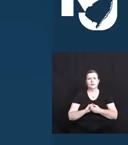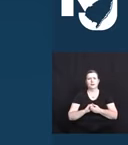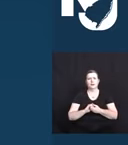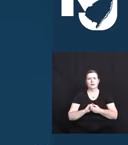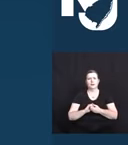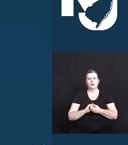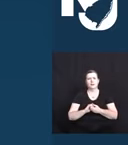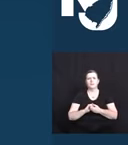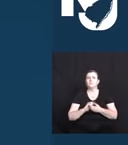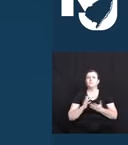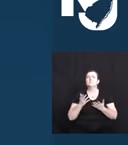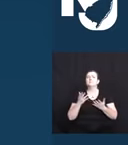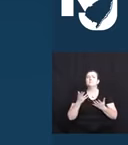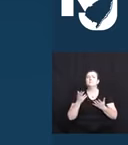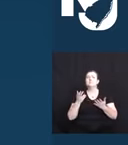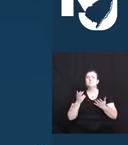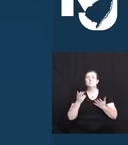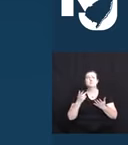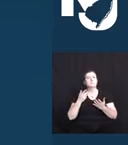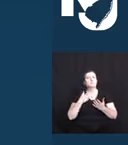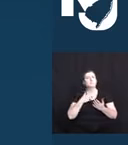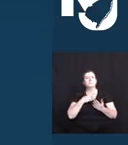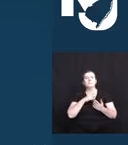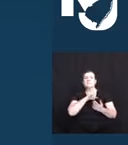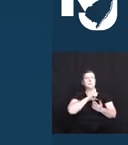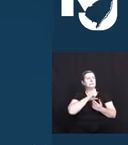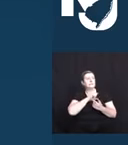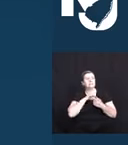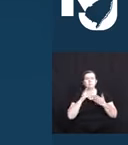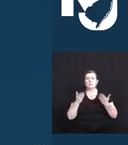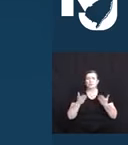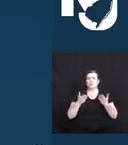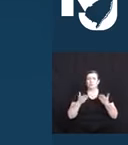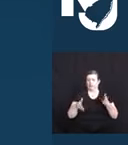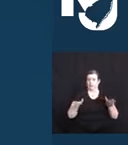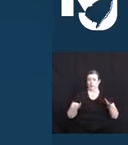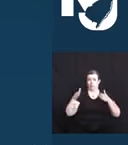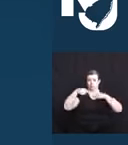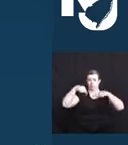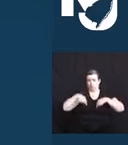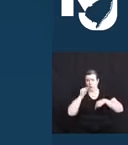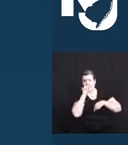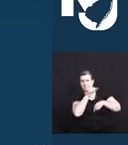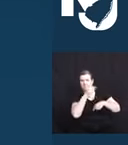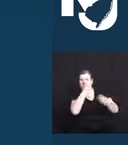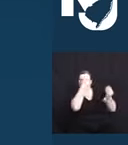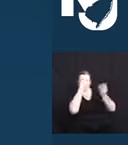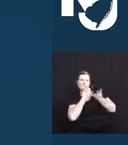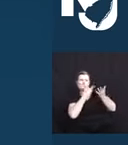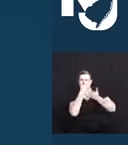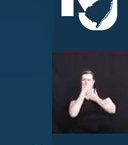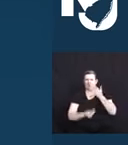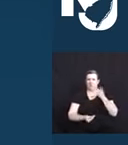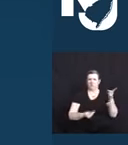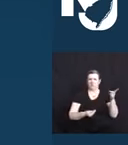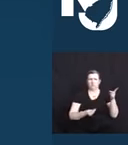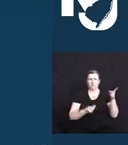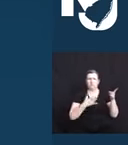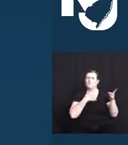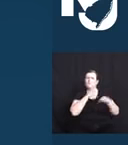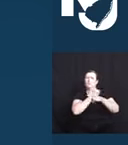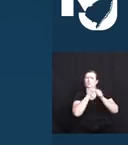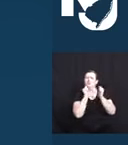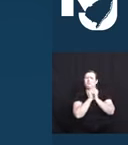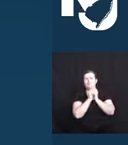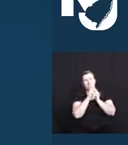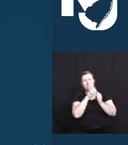bringing this one to our attention. Brian's been with us literally every single day, and Juki was a guy who was known to so many of